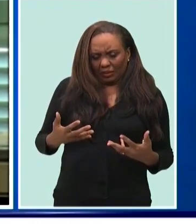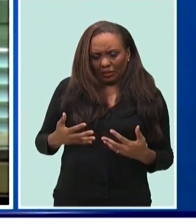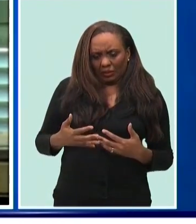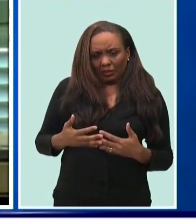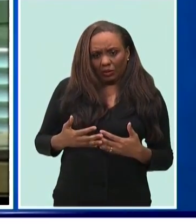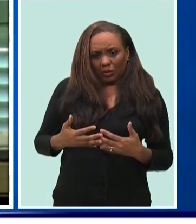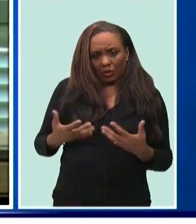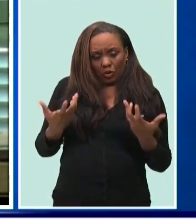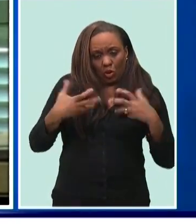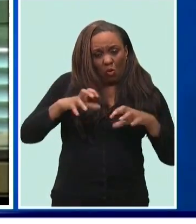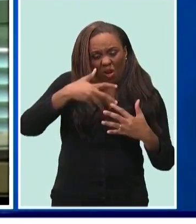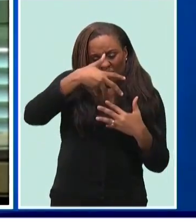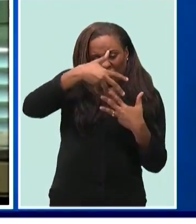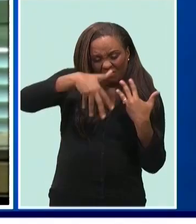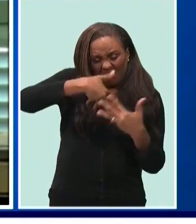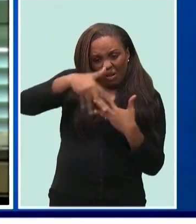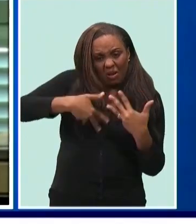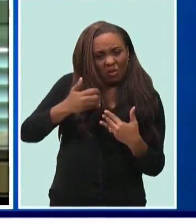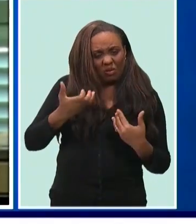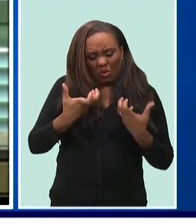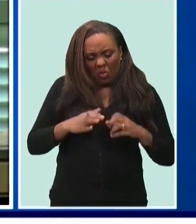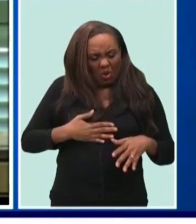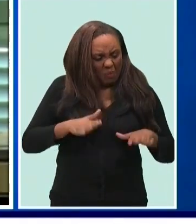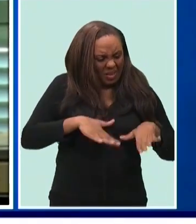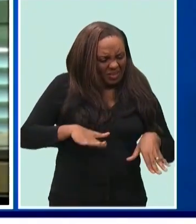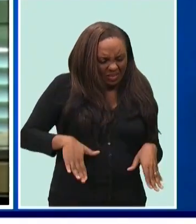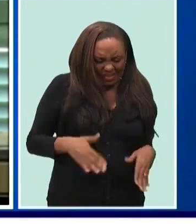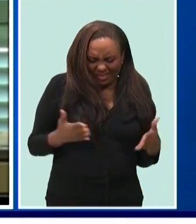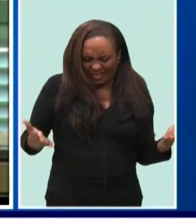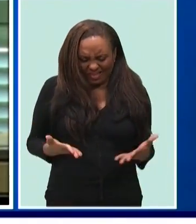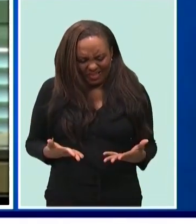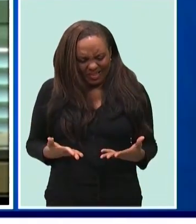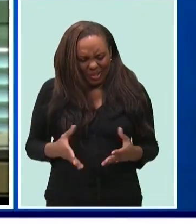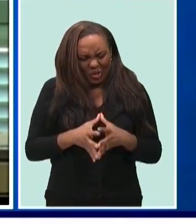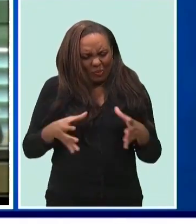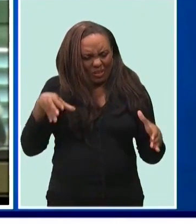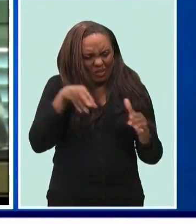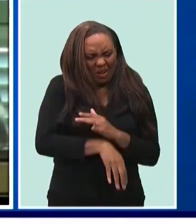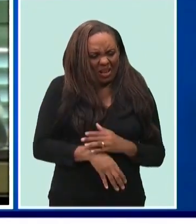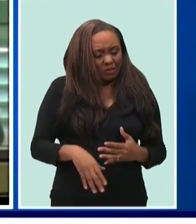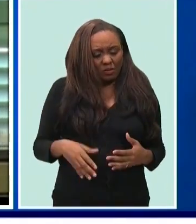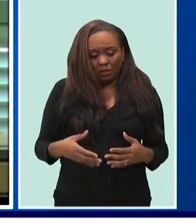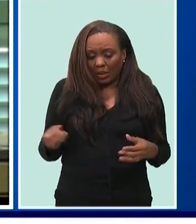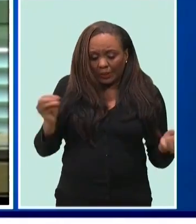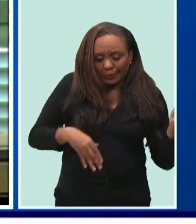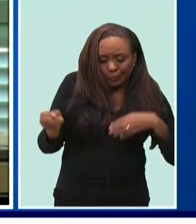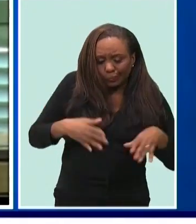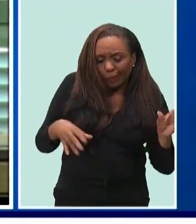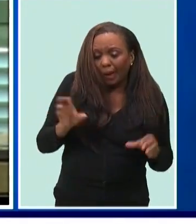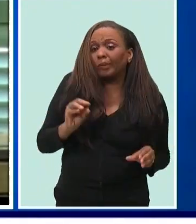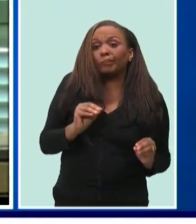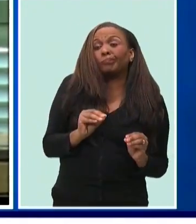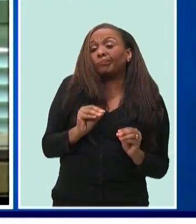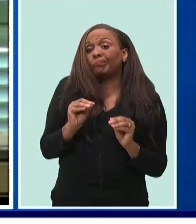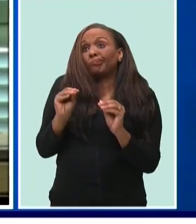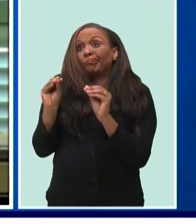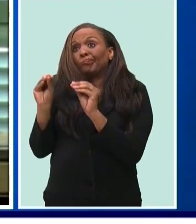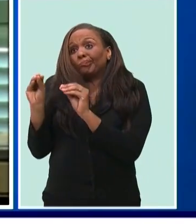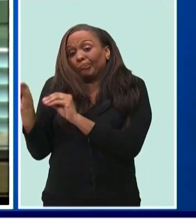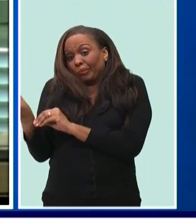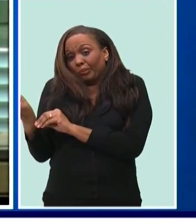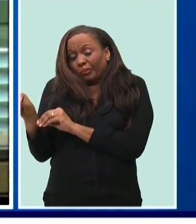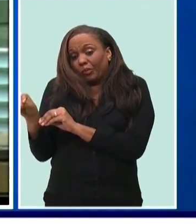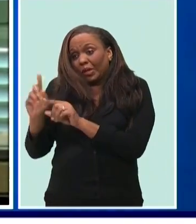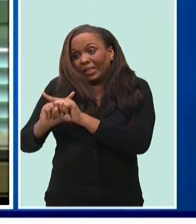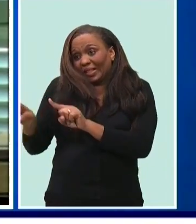may consider to be a negative environment, they remove themselves from the village, from the